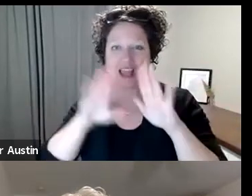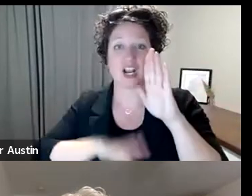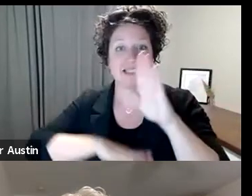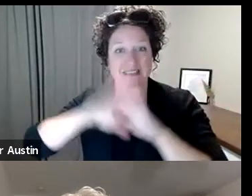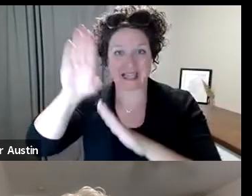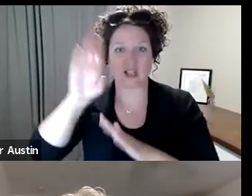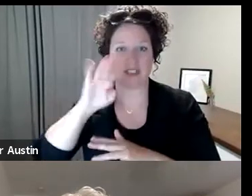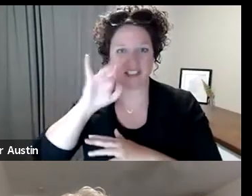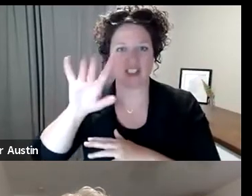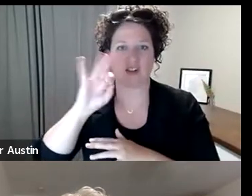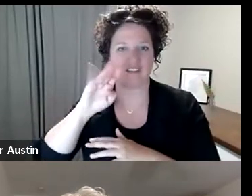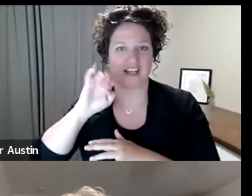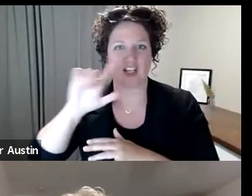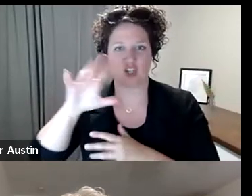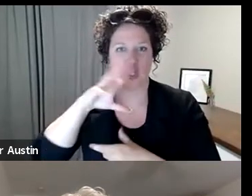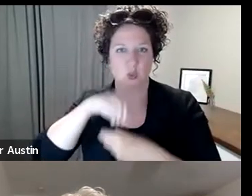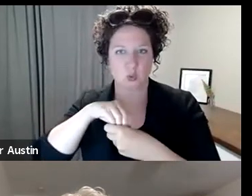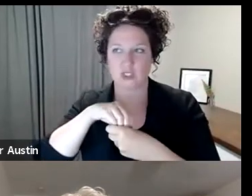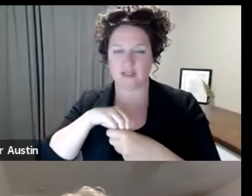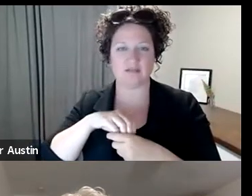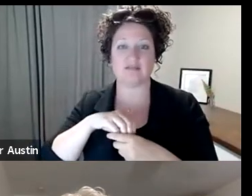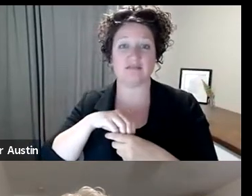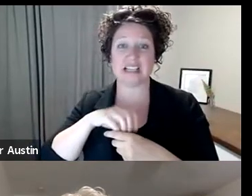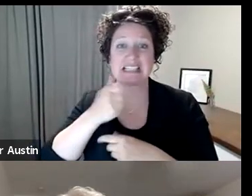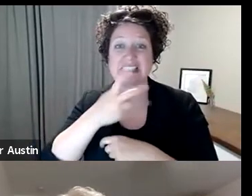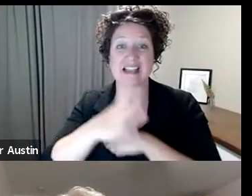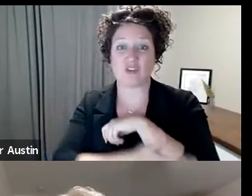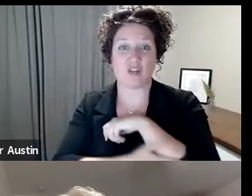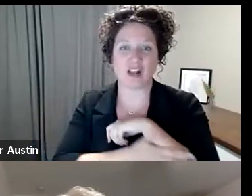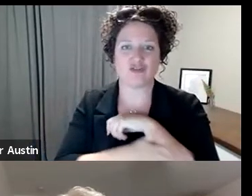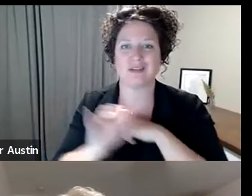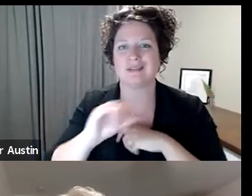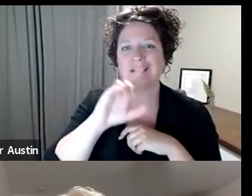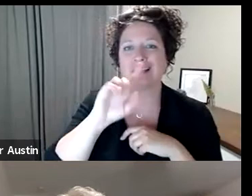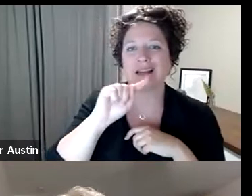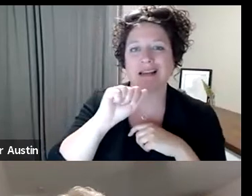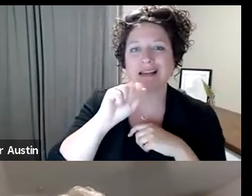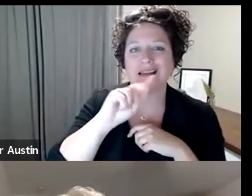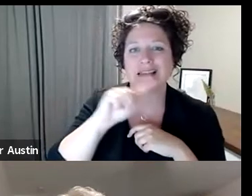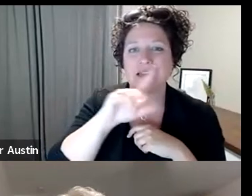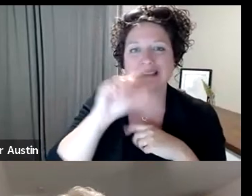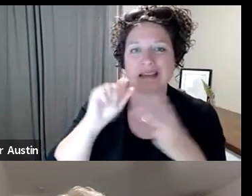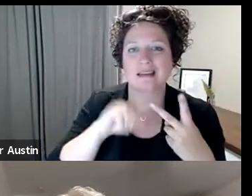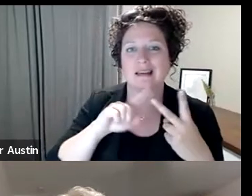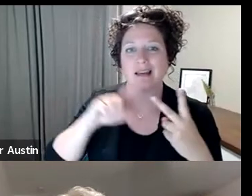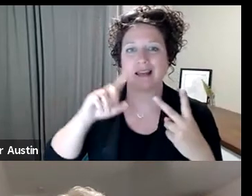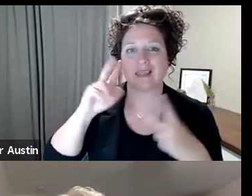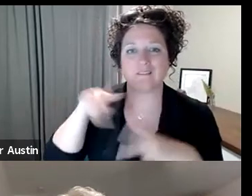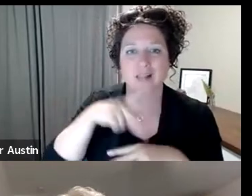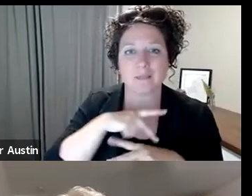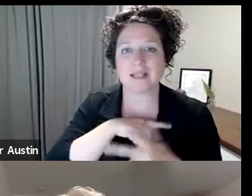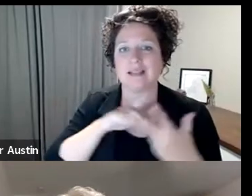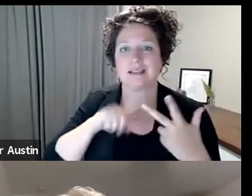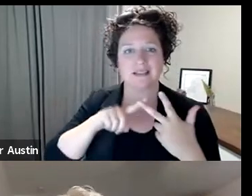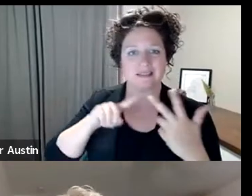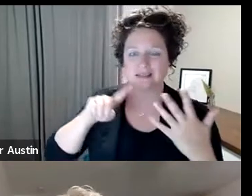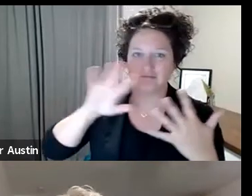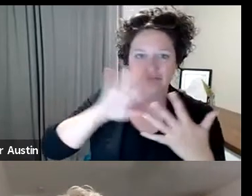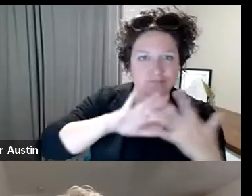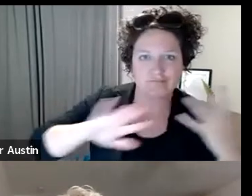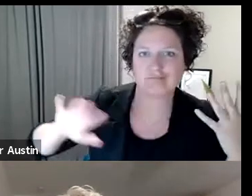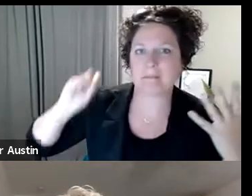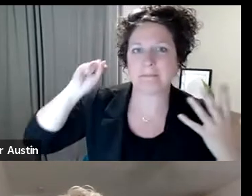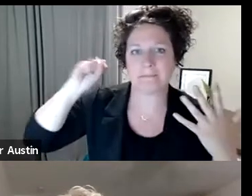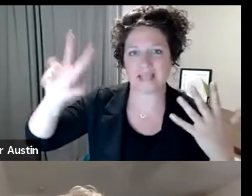inclusion approaches in several countries, including in Tanzania, Morocco, the Philippines, Ethiopia, and Guinea are also getting